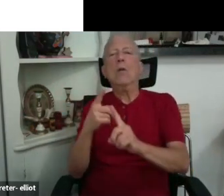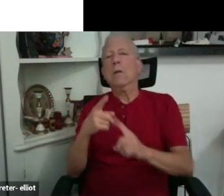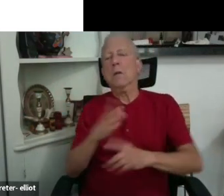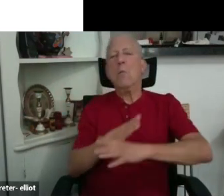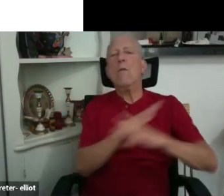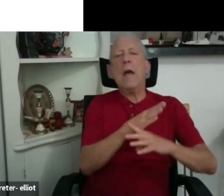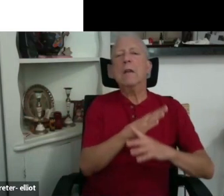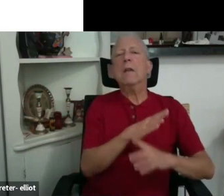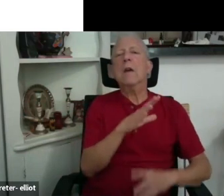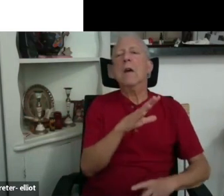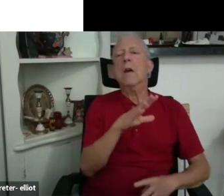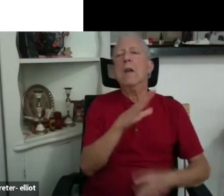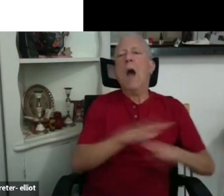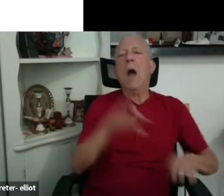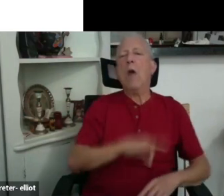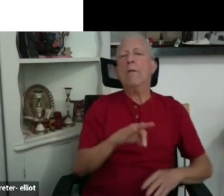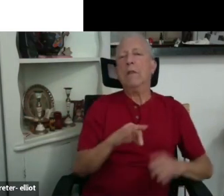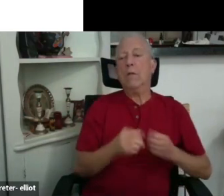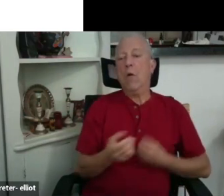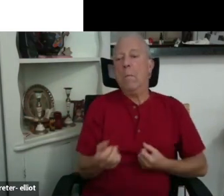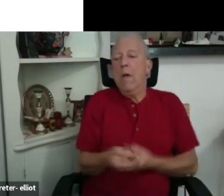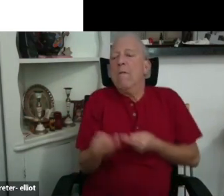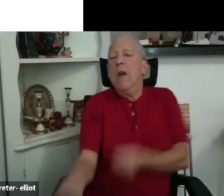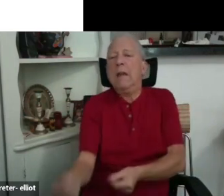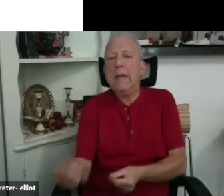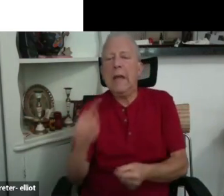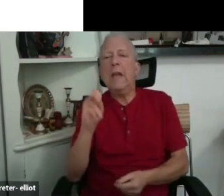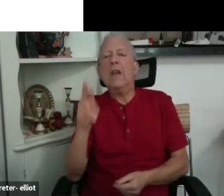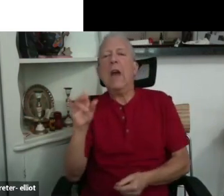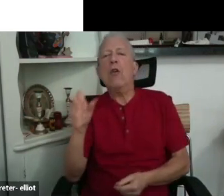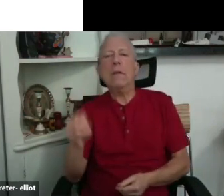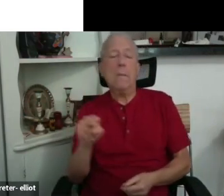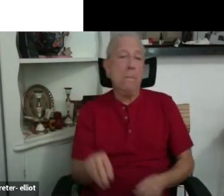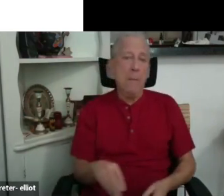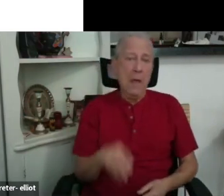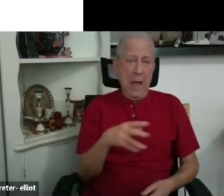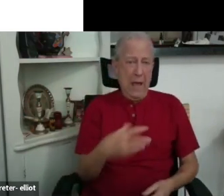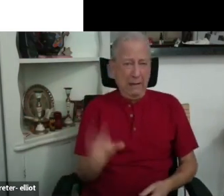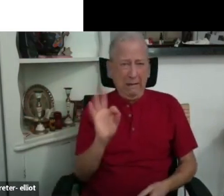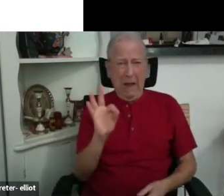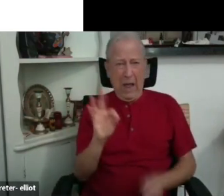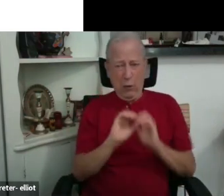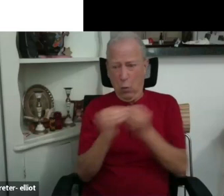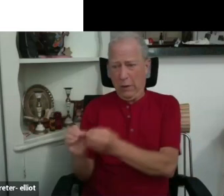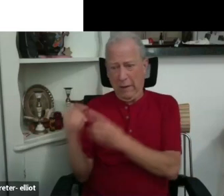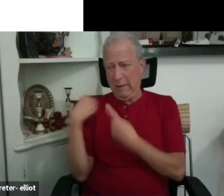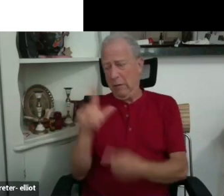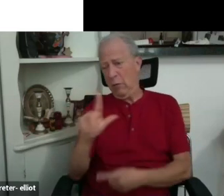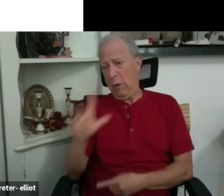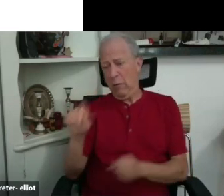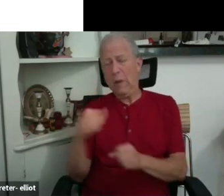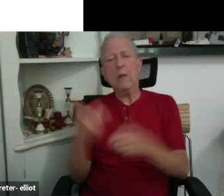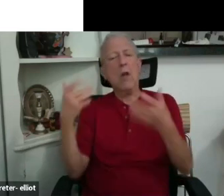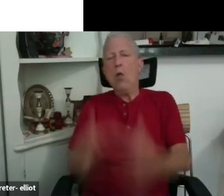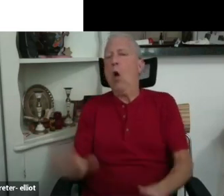terrorism. And 9 organizations in those last 22 years have lost their charitable status